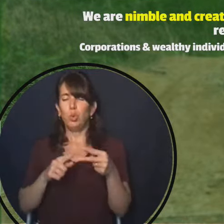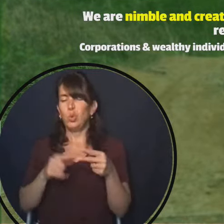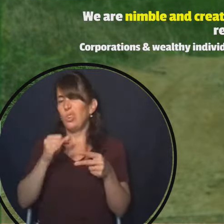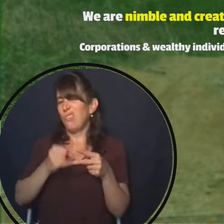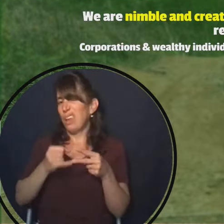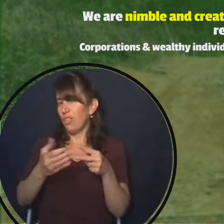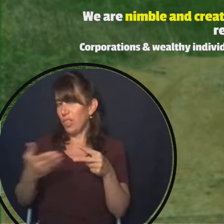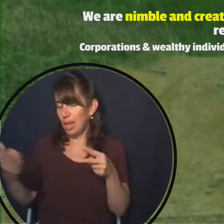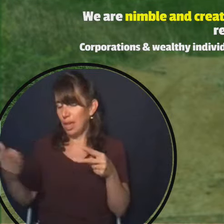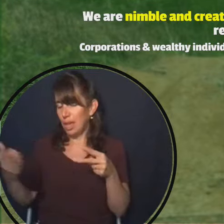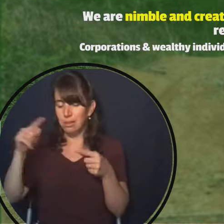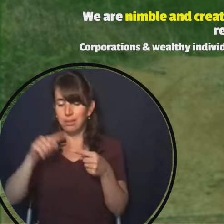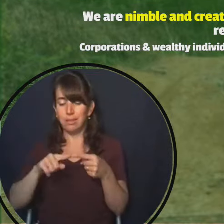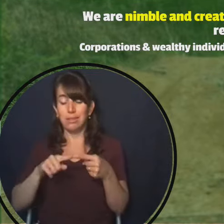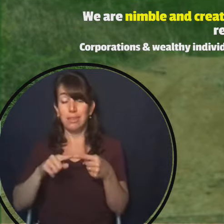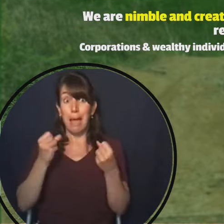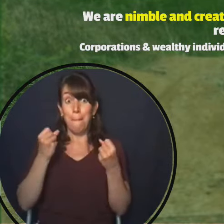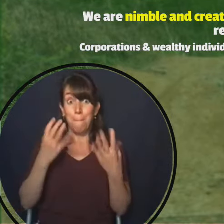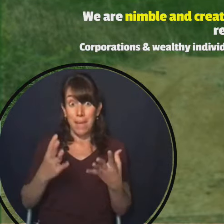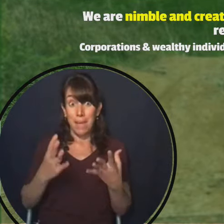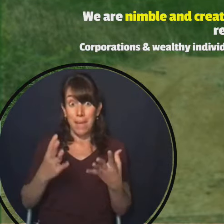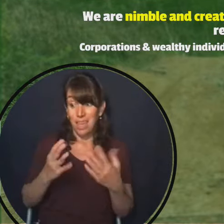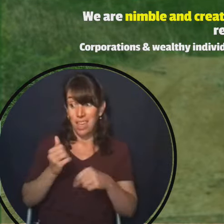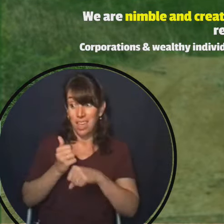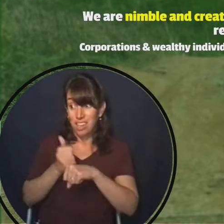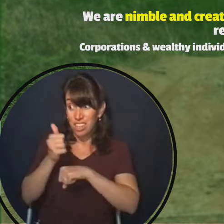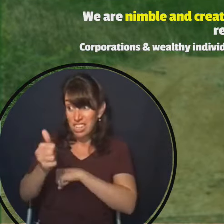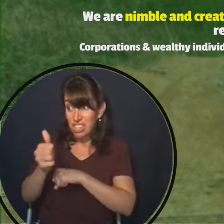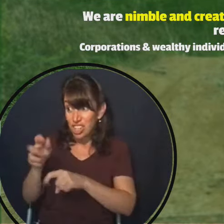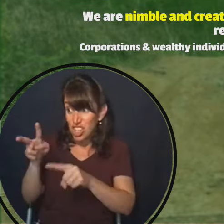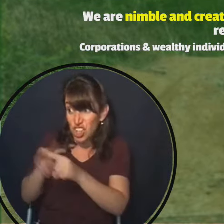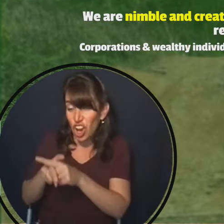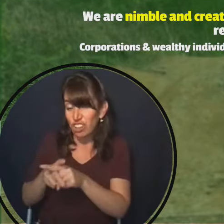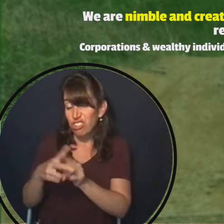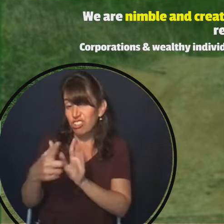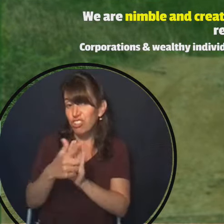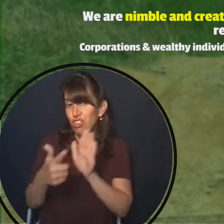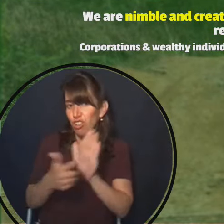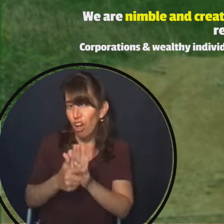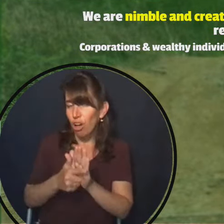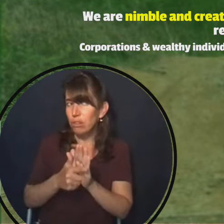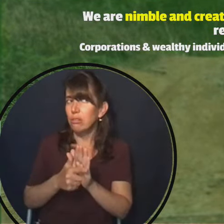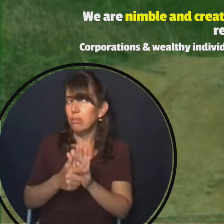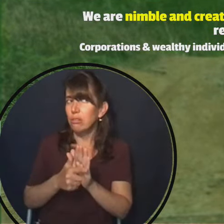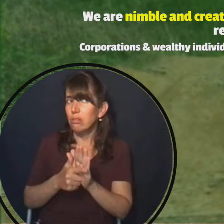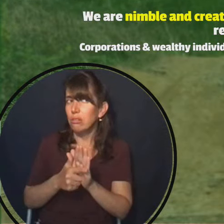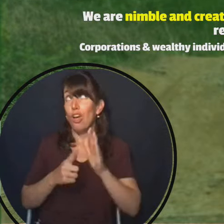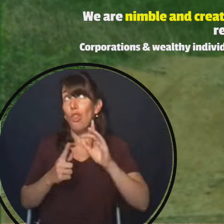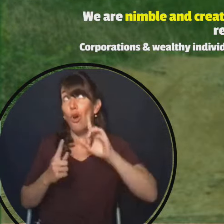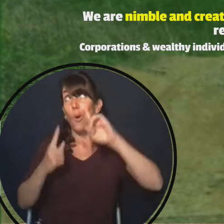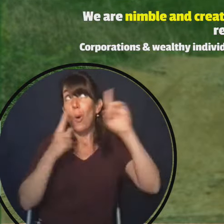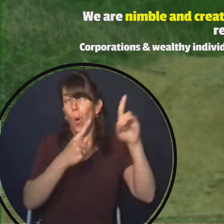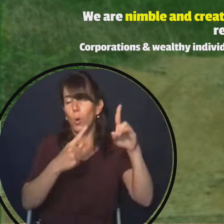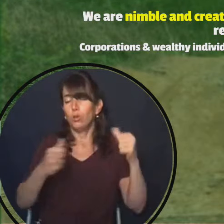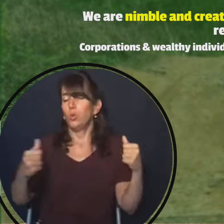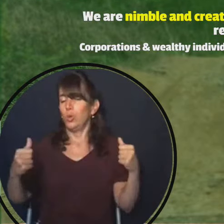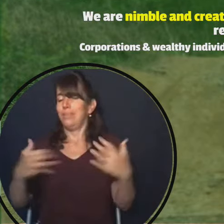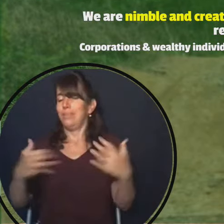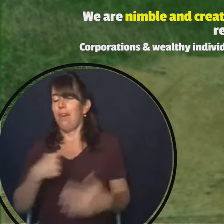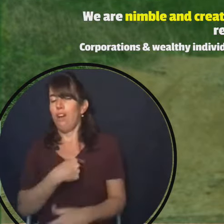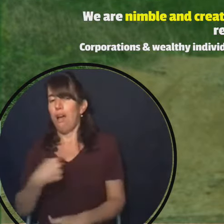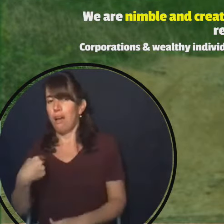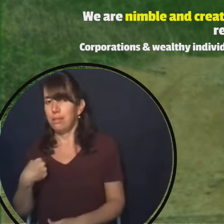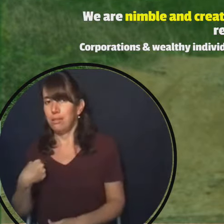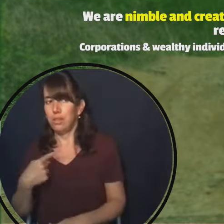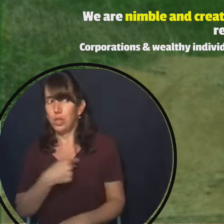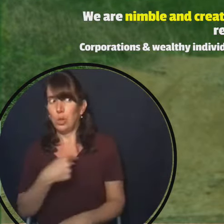is done to scare and isolate us and to really break organizing formations, right? Kamau and Dean have talked a lot about the sort of